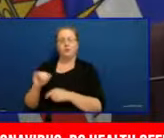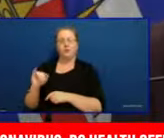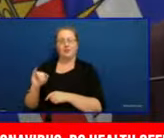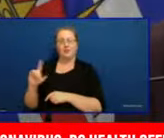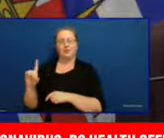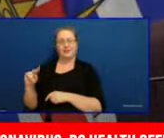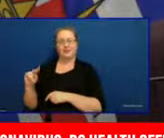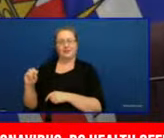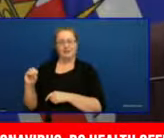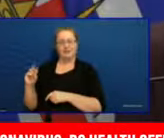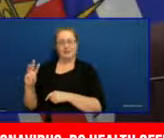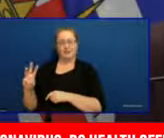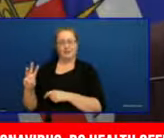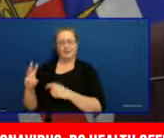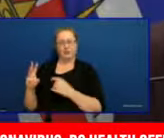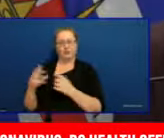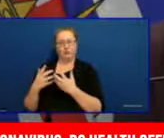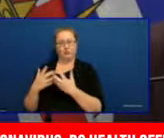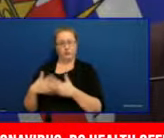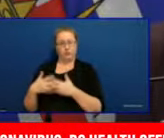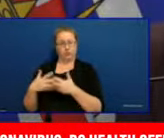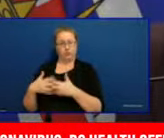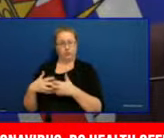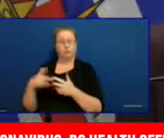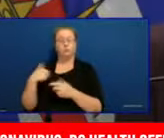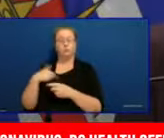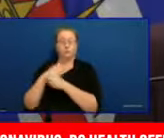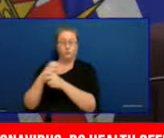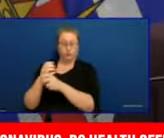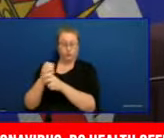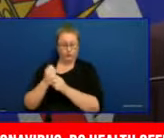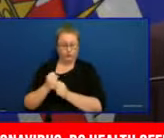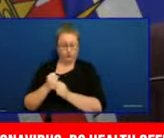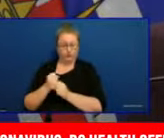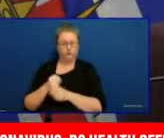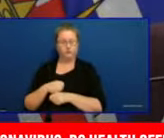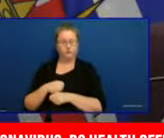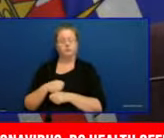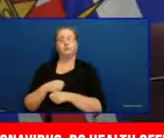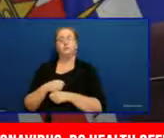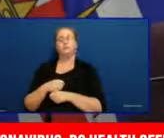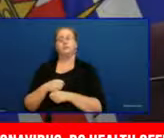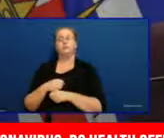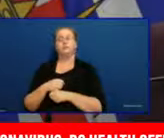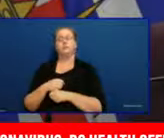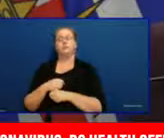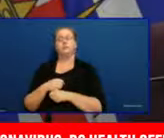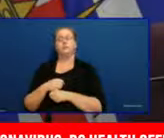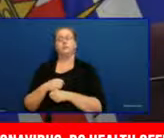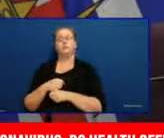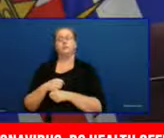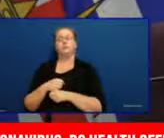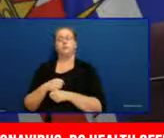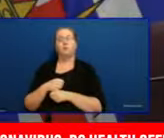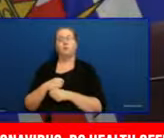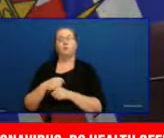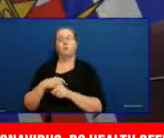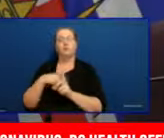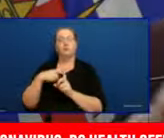ID Now machines and a number of the tests that go with the machine. So it's